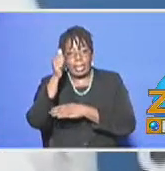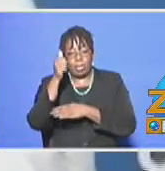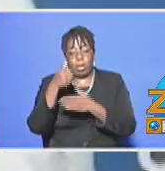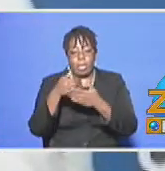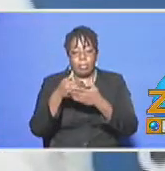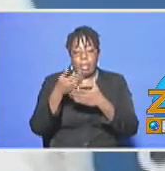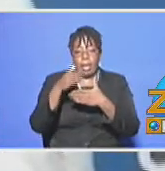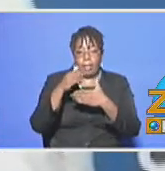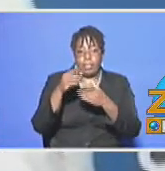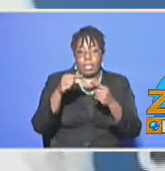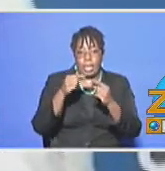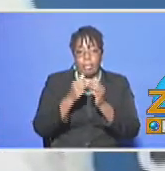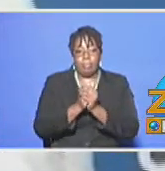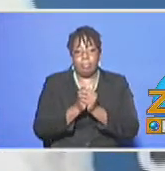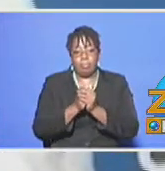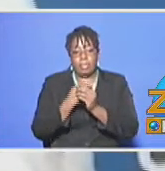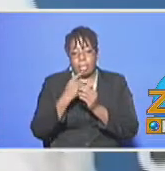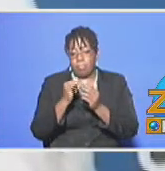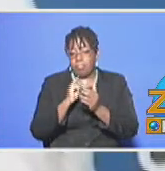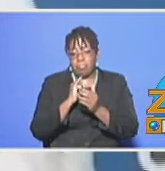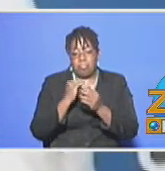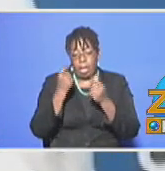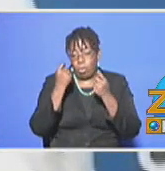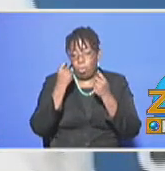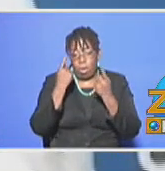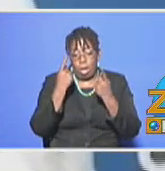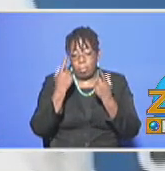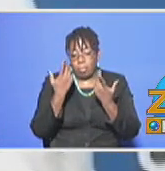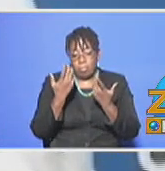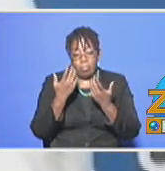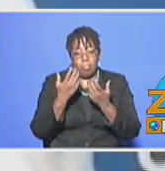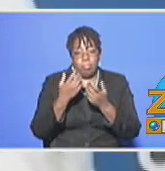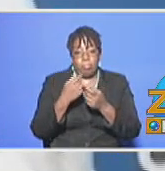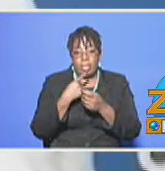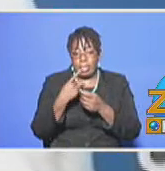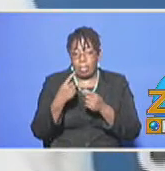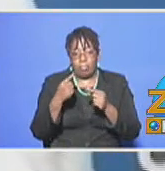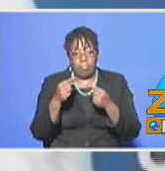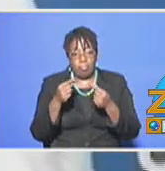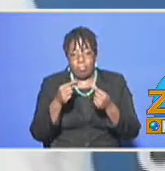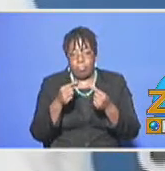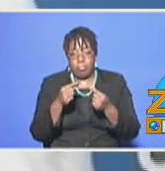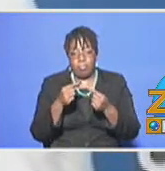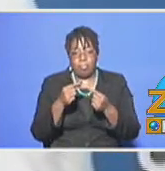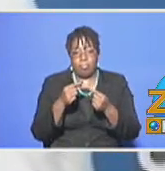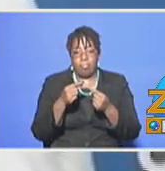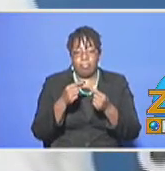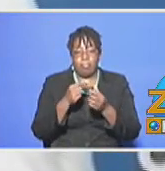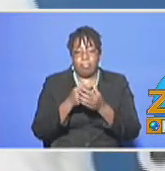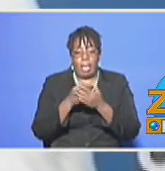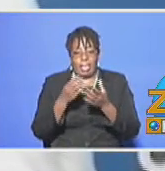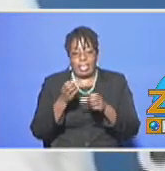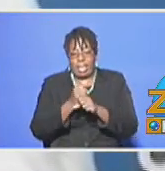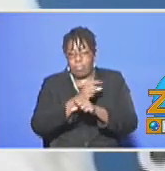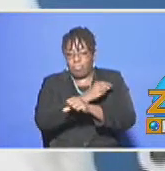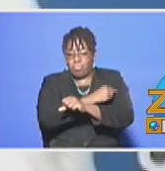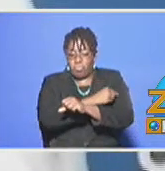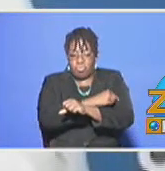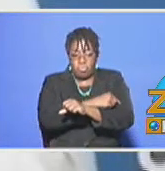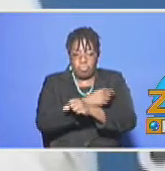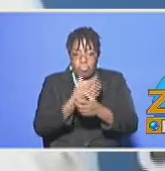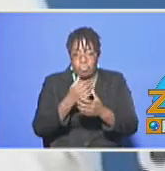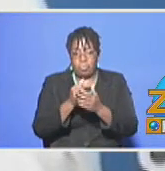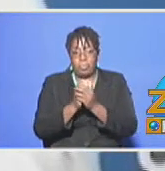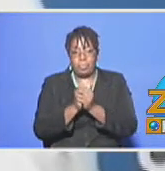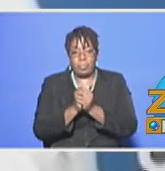mean, I'm just happy because I woke up saying, this is just one game closer. You know what I'm saying? I get goosebumps. Sometimes I overwhelm myself